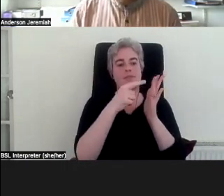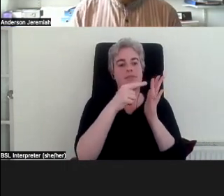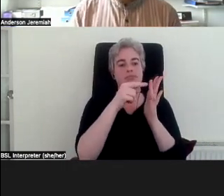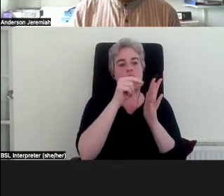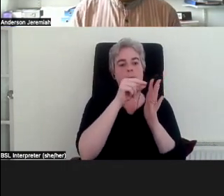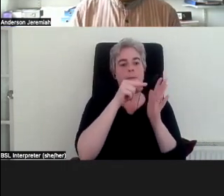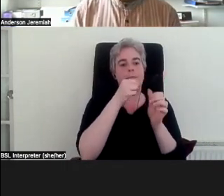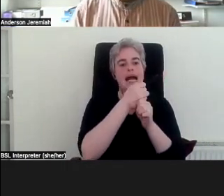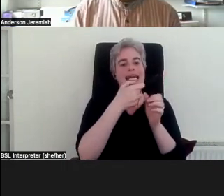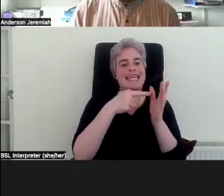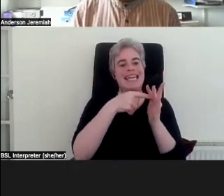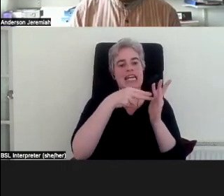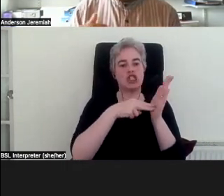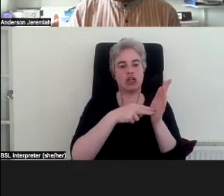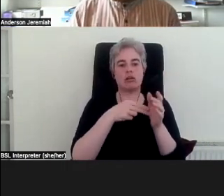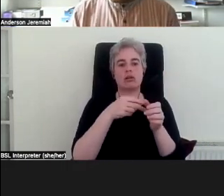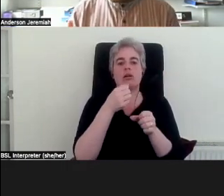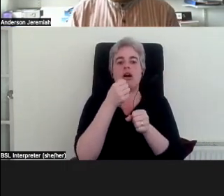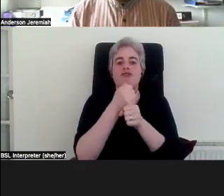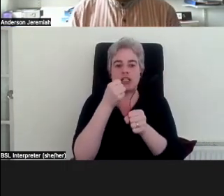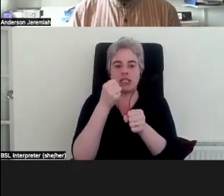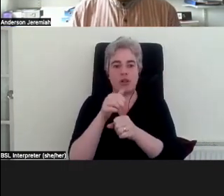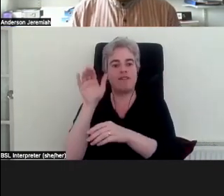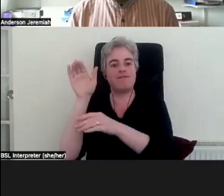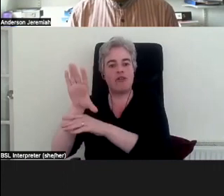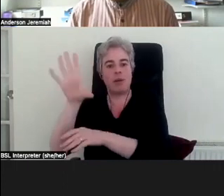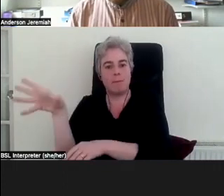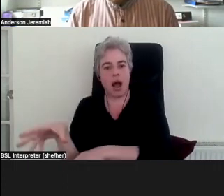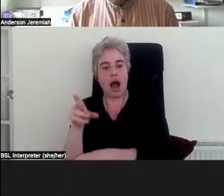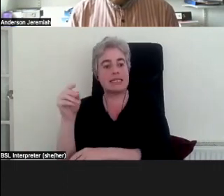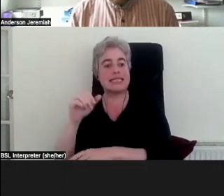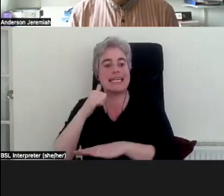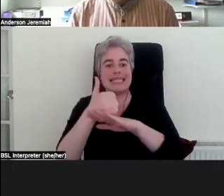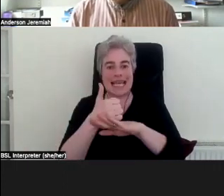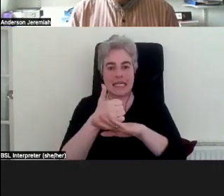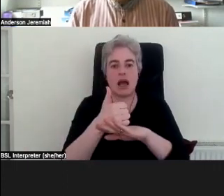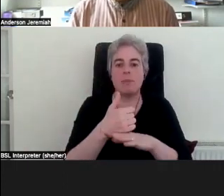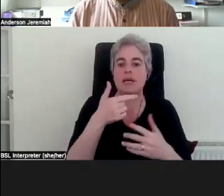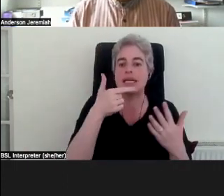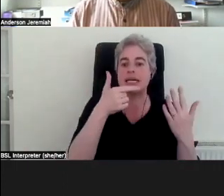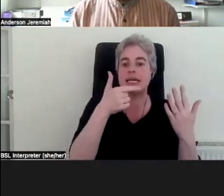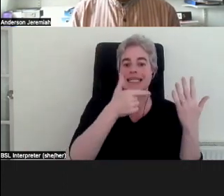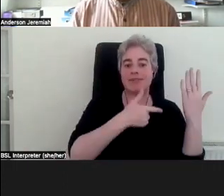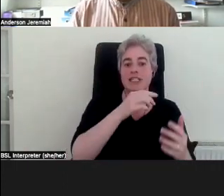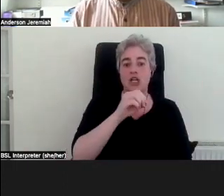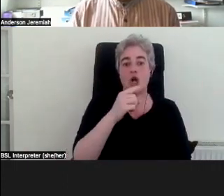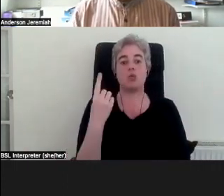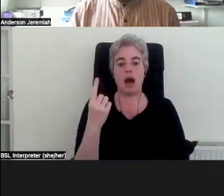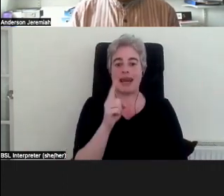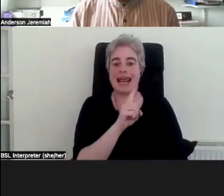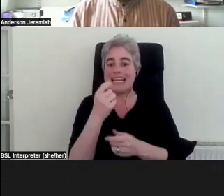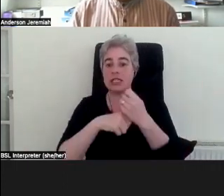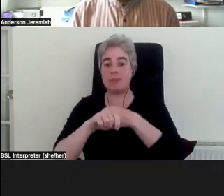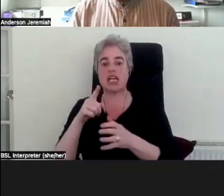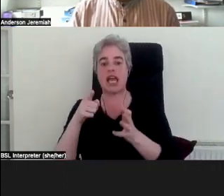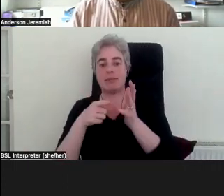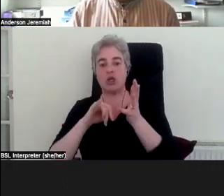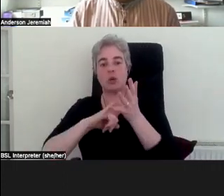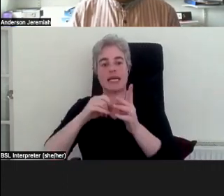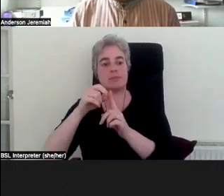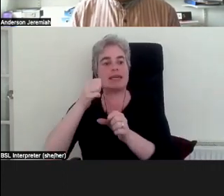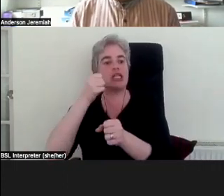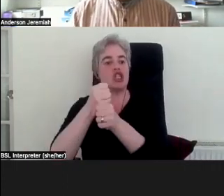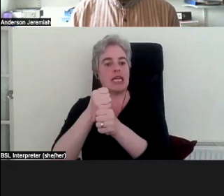up in 1701 and later formed as USPG, and of course, the Church Missionary